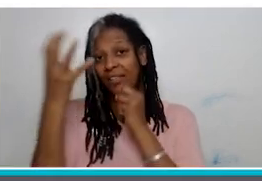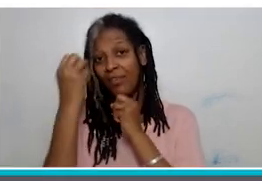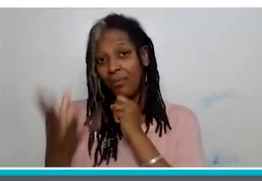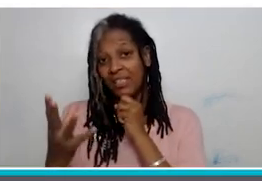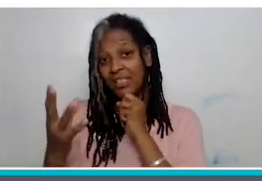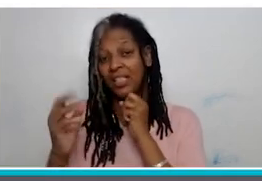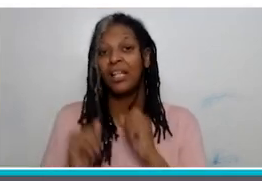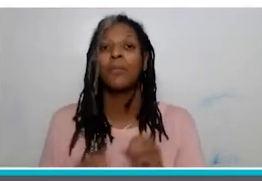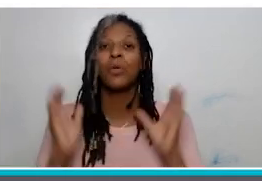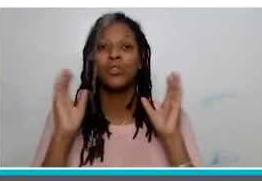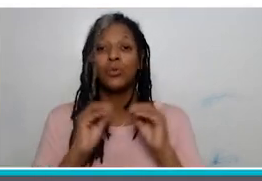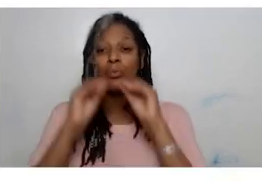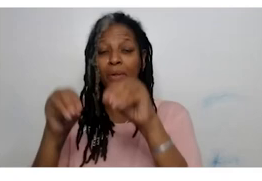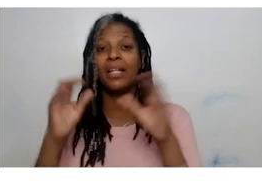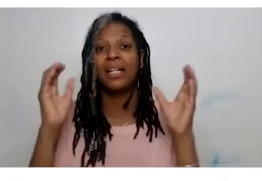it in the chat box.